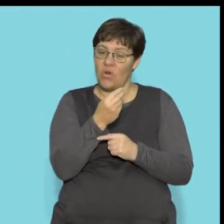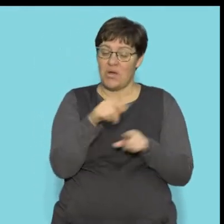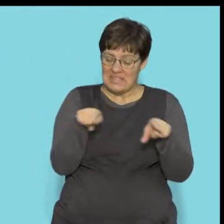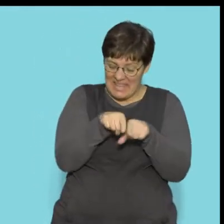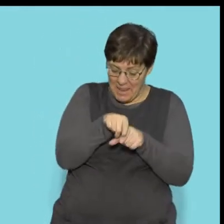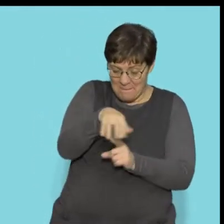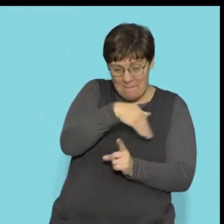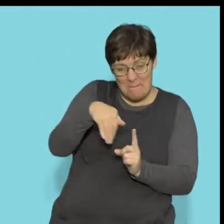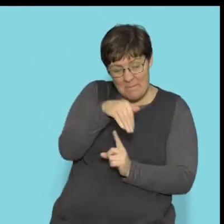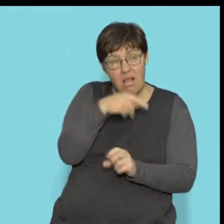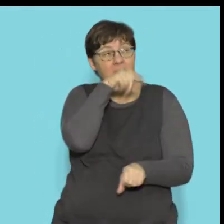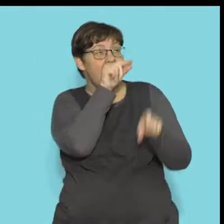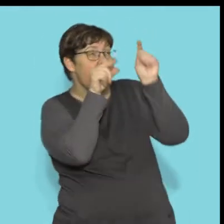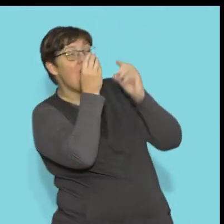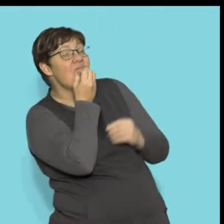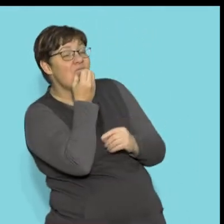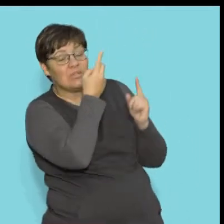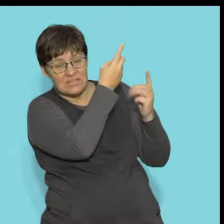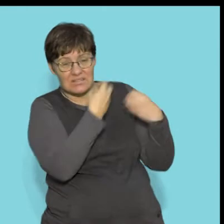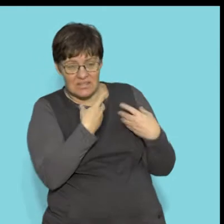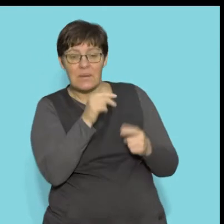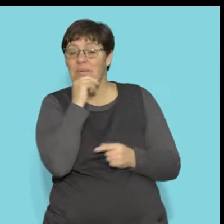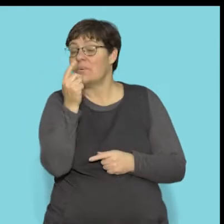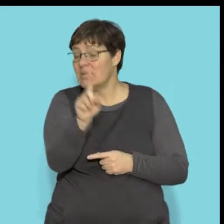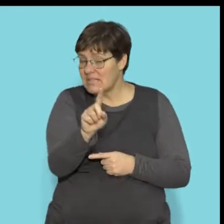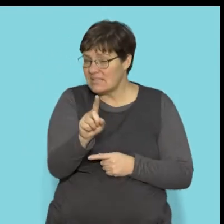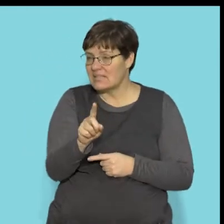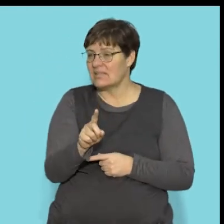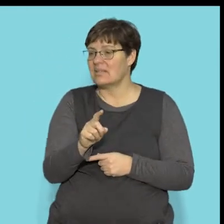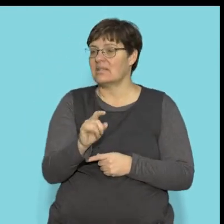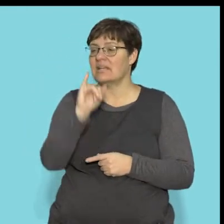same species, that is